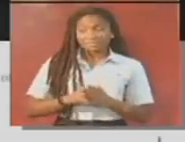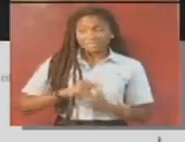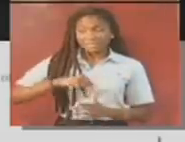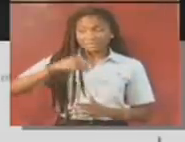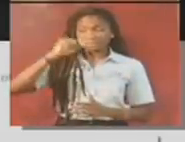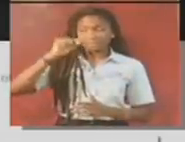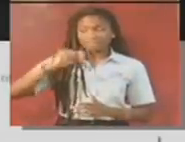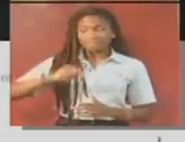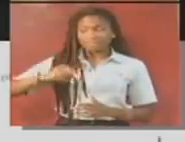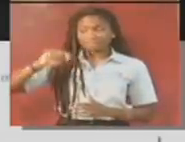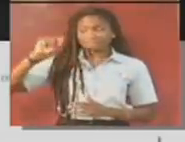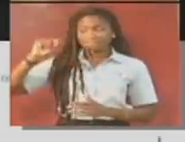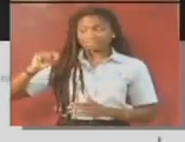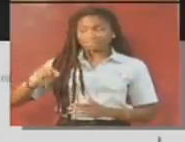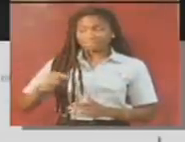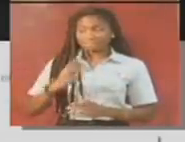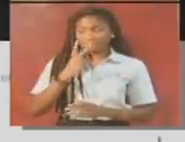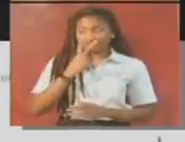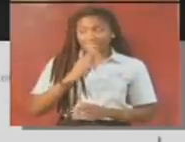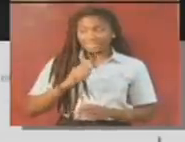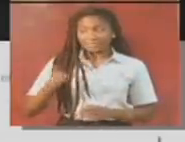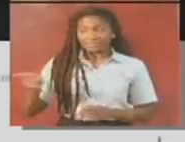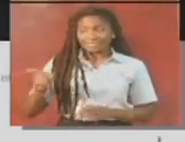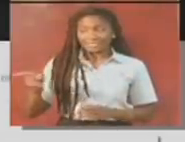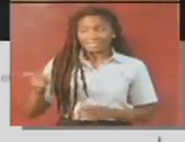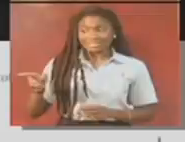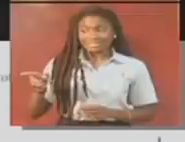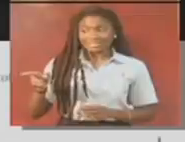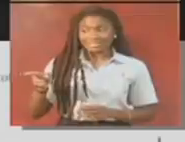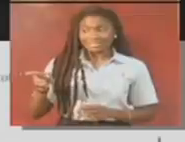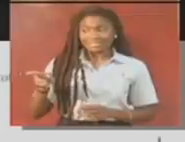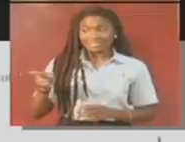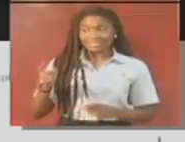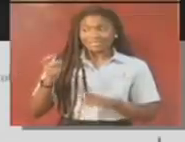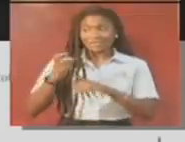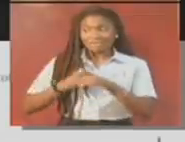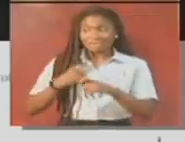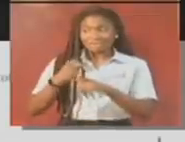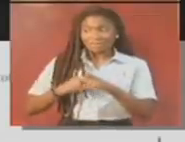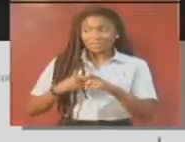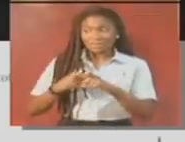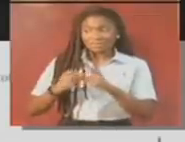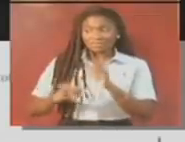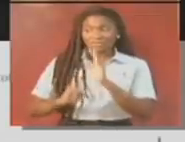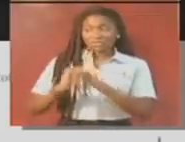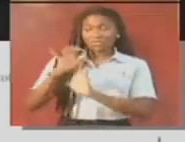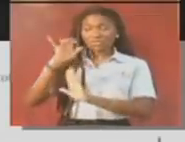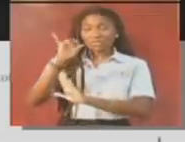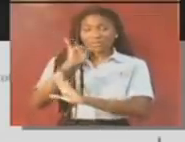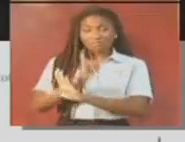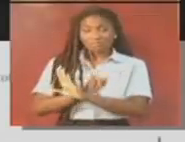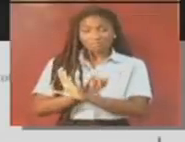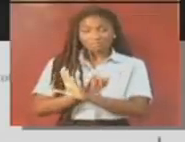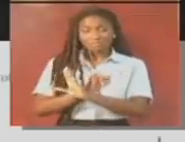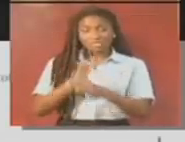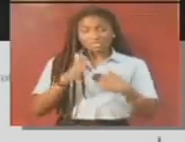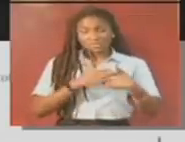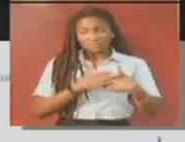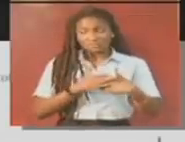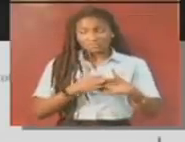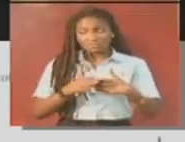from left to right, the left side of the curve representing everything from the end of July come forward to